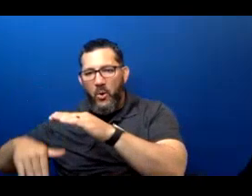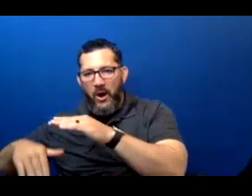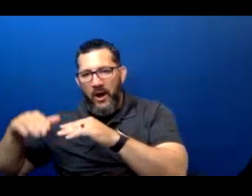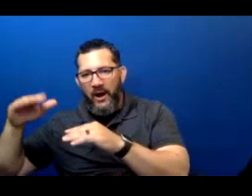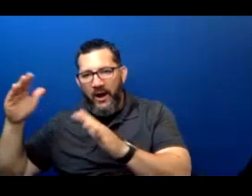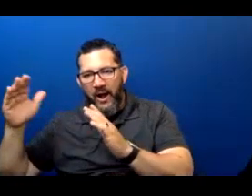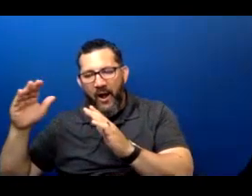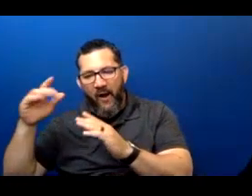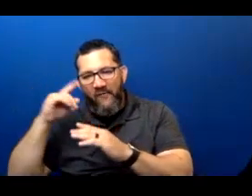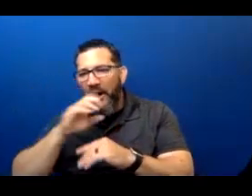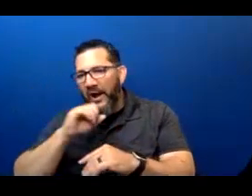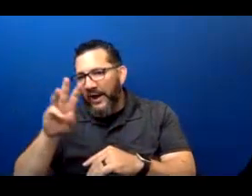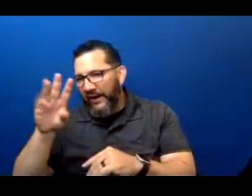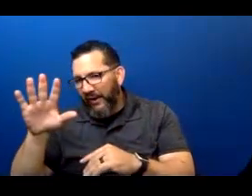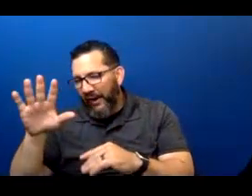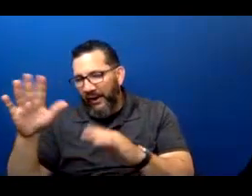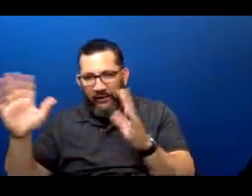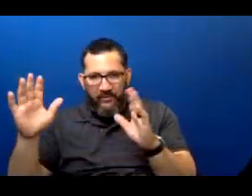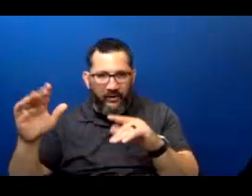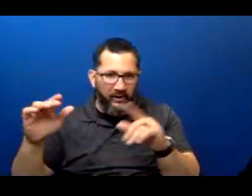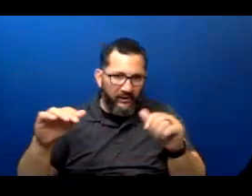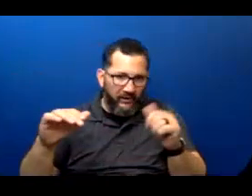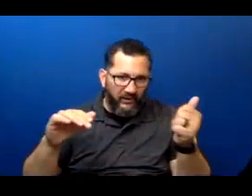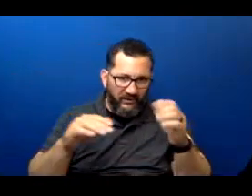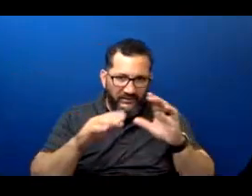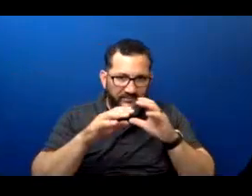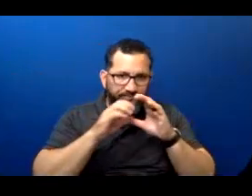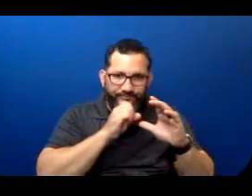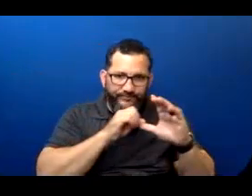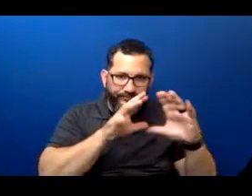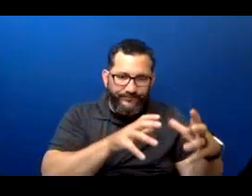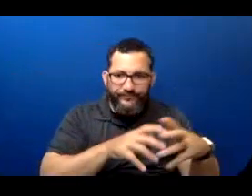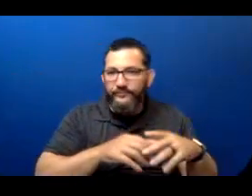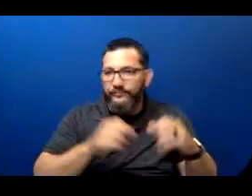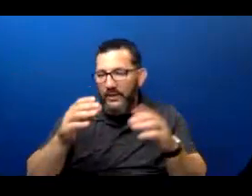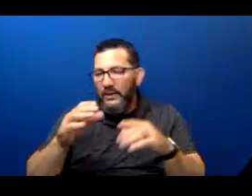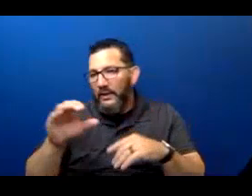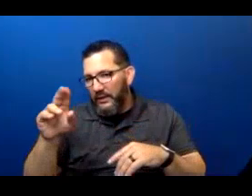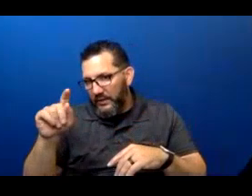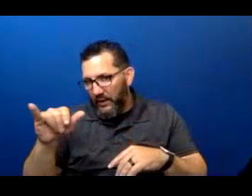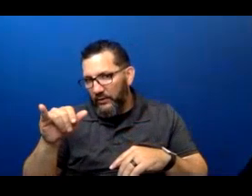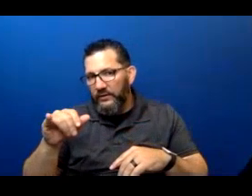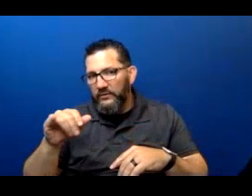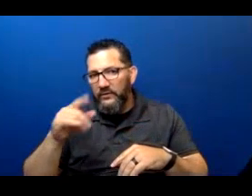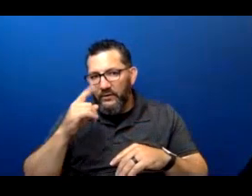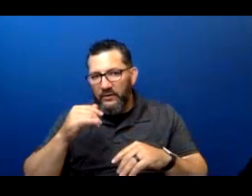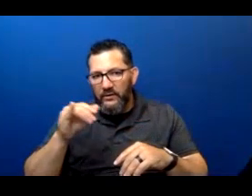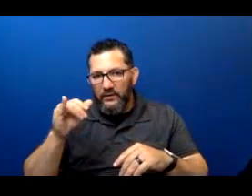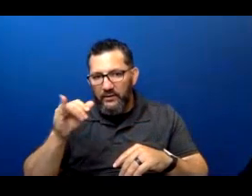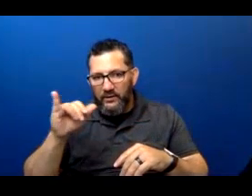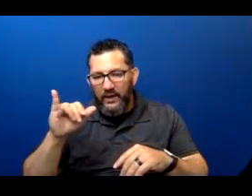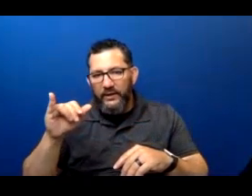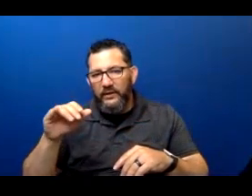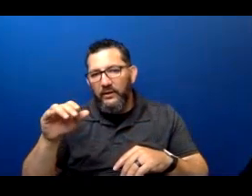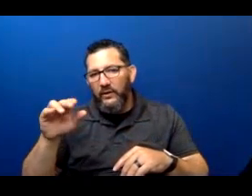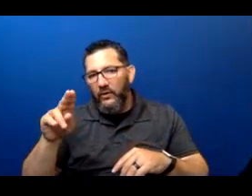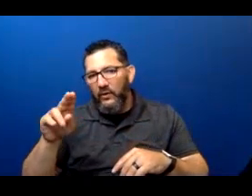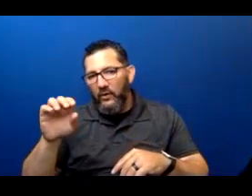the other age group. So while many of these counties, such as Esmeralda and Eureka, have relatively